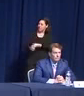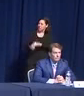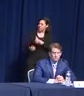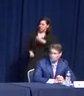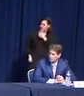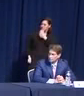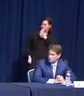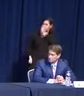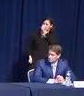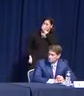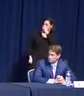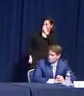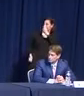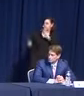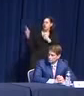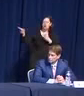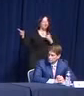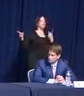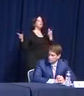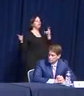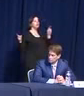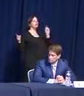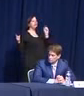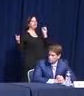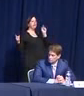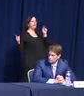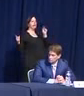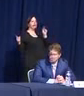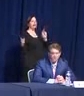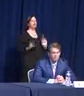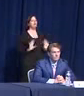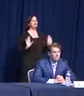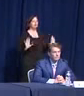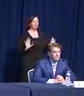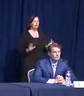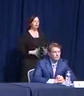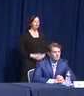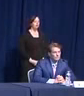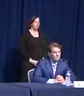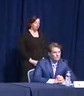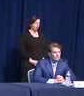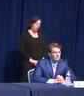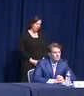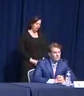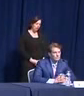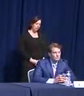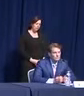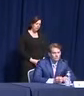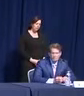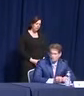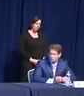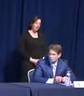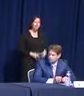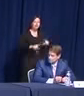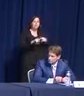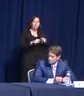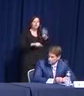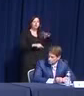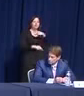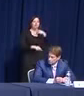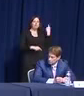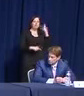So, again, it depends on how individuals are assessed for their risk of their exposure